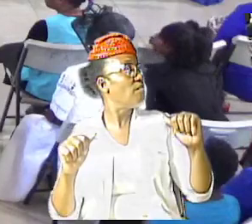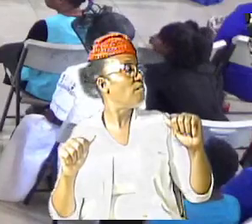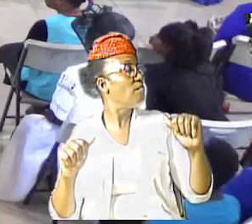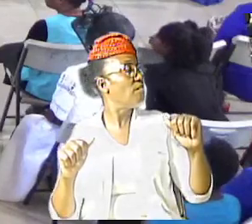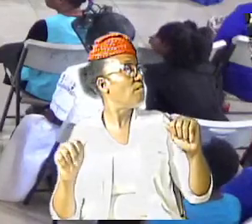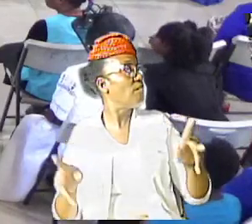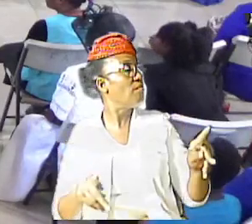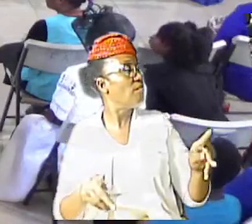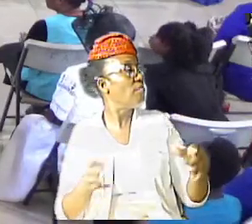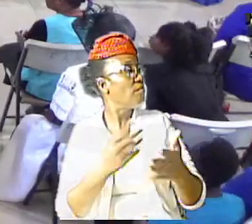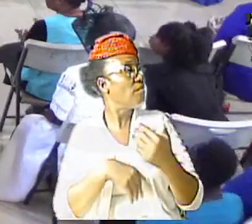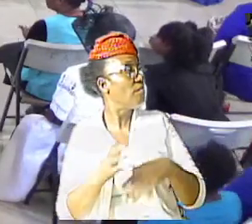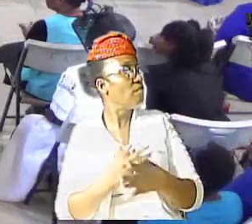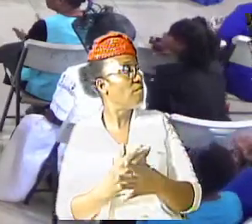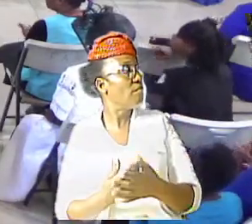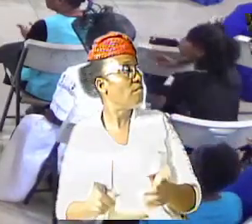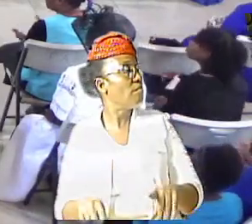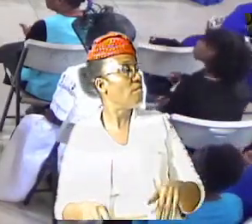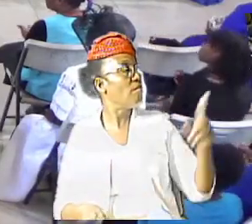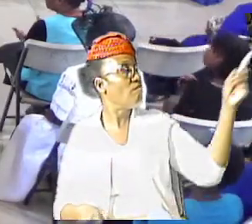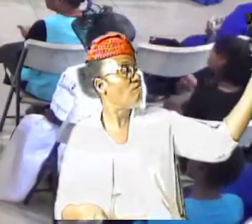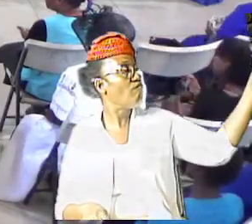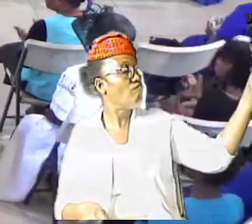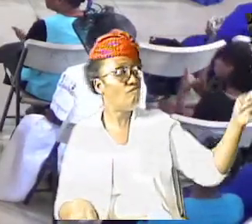hands together while she comes.